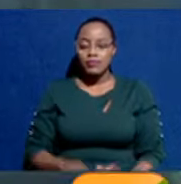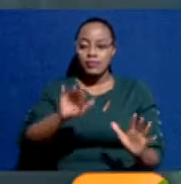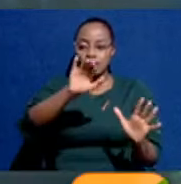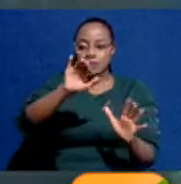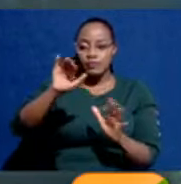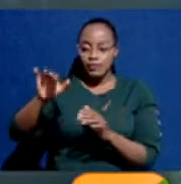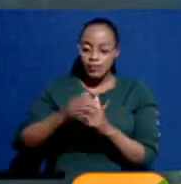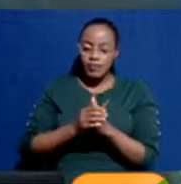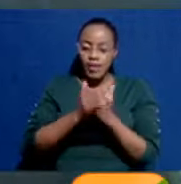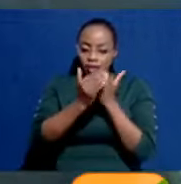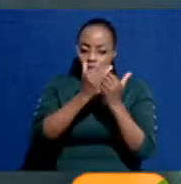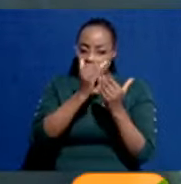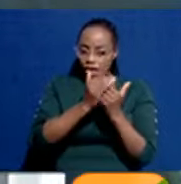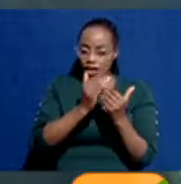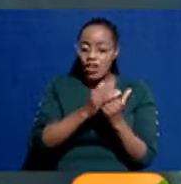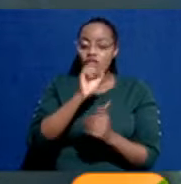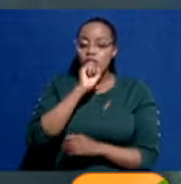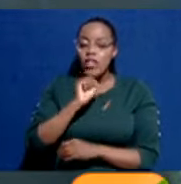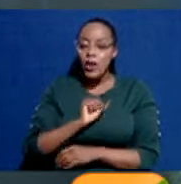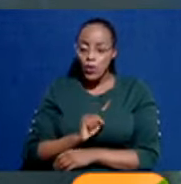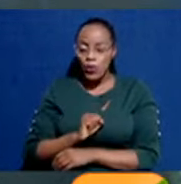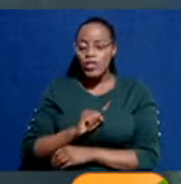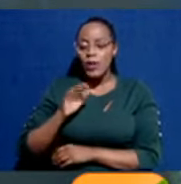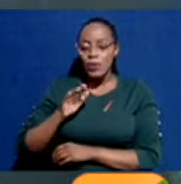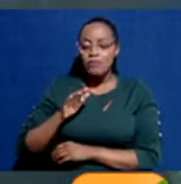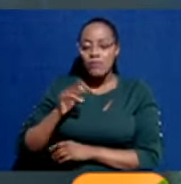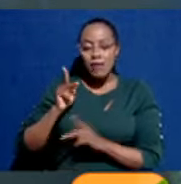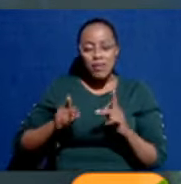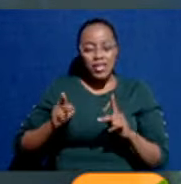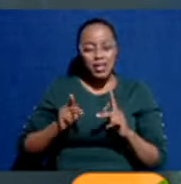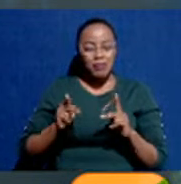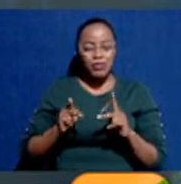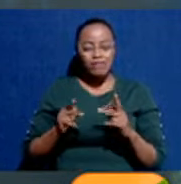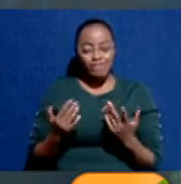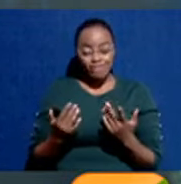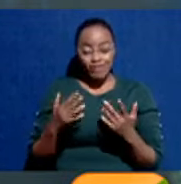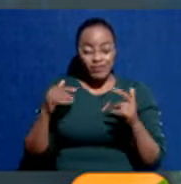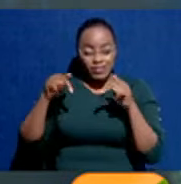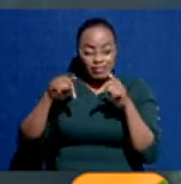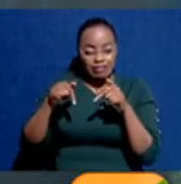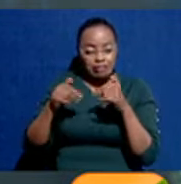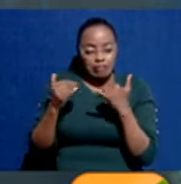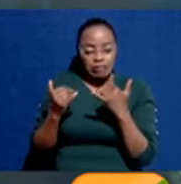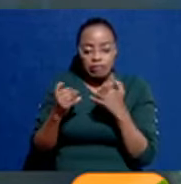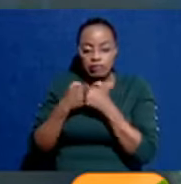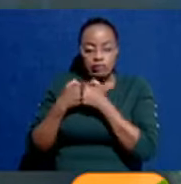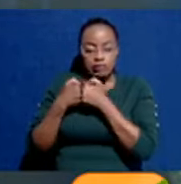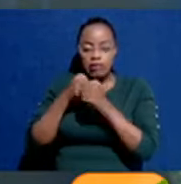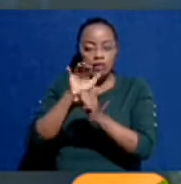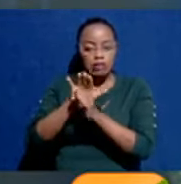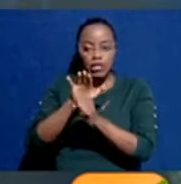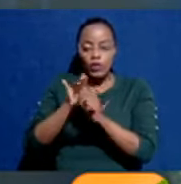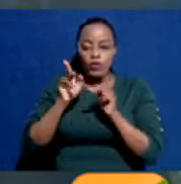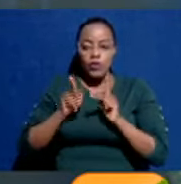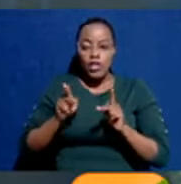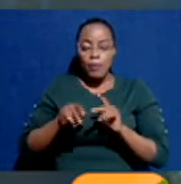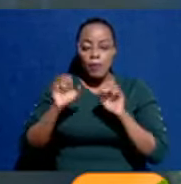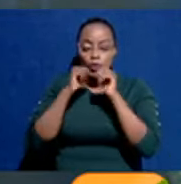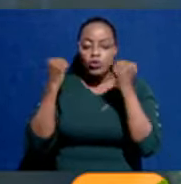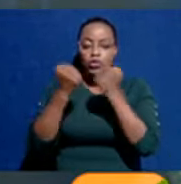Now, taking care of the elderly in this day and age has proved to be a challenge for many. With